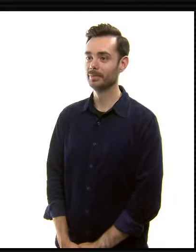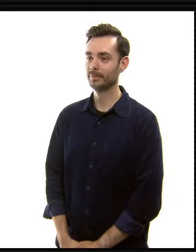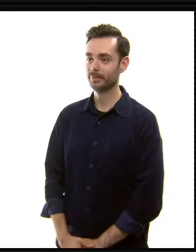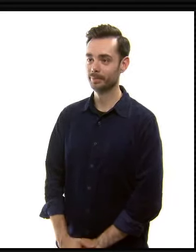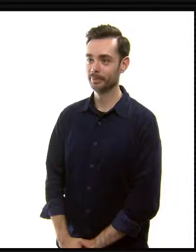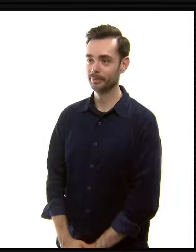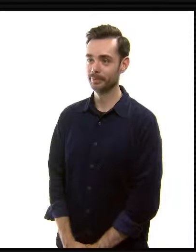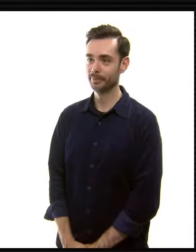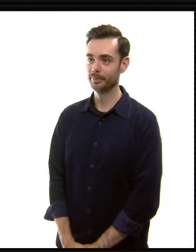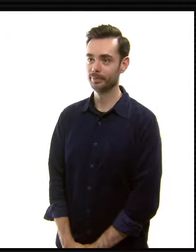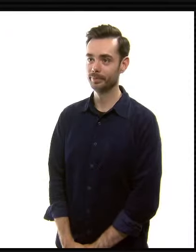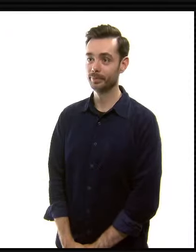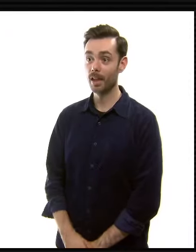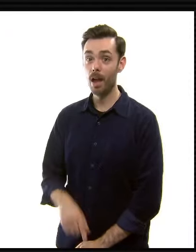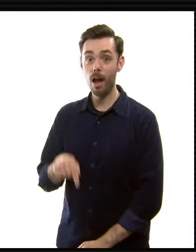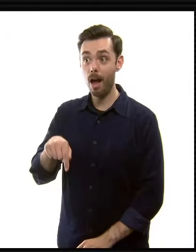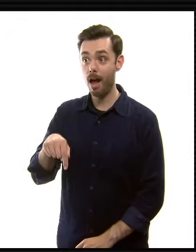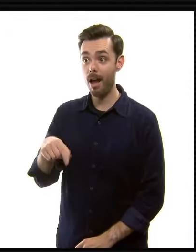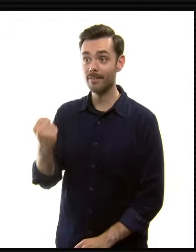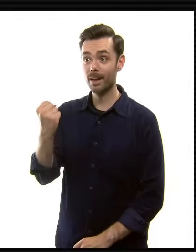Oh yeah, there's one here.